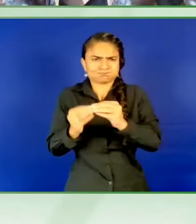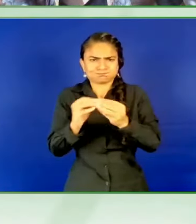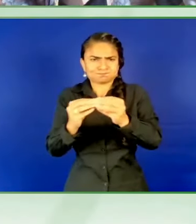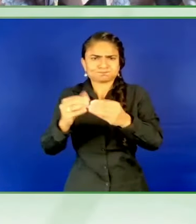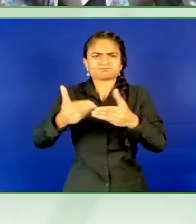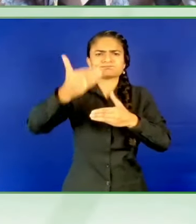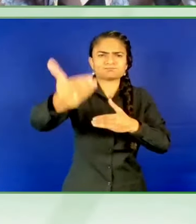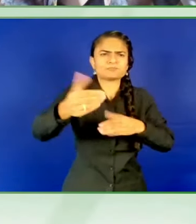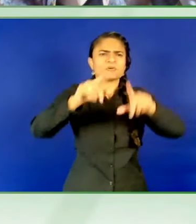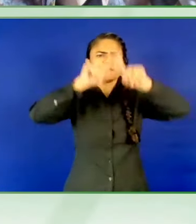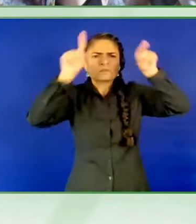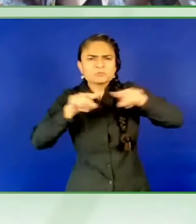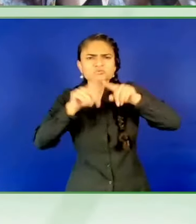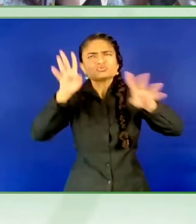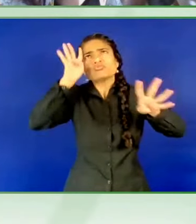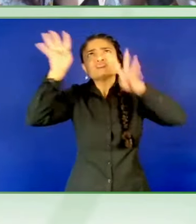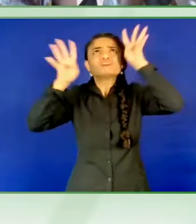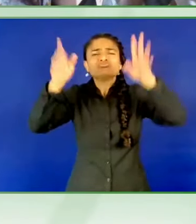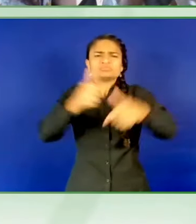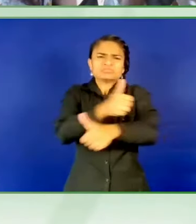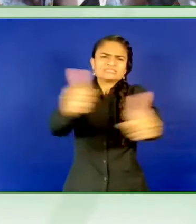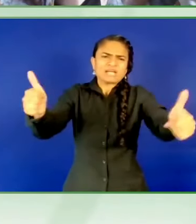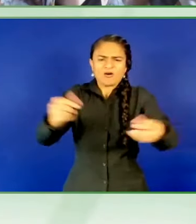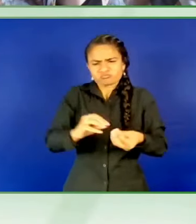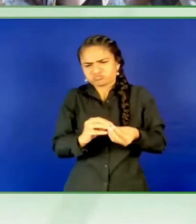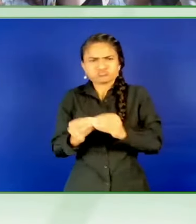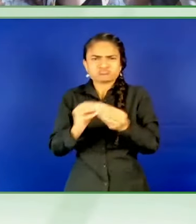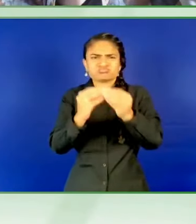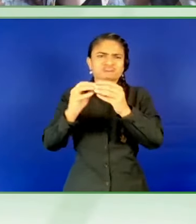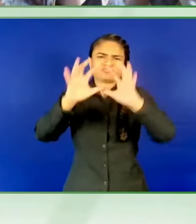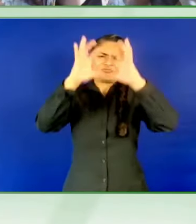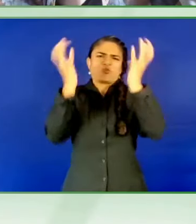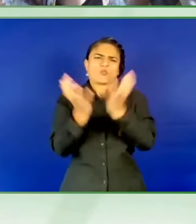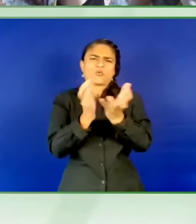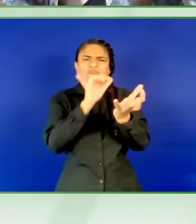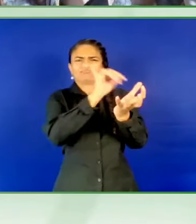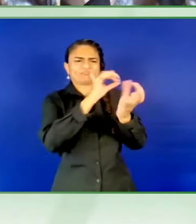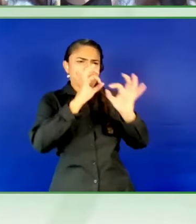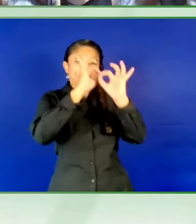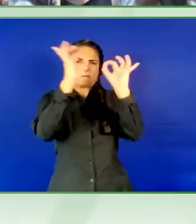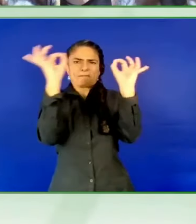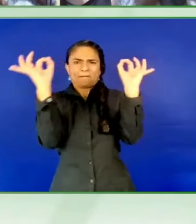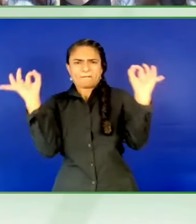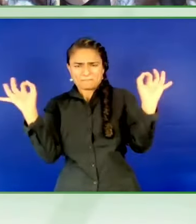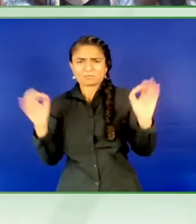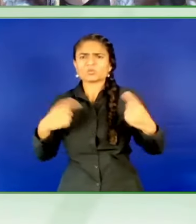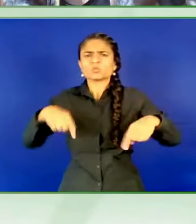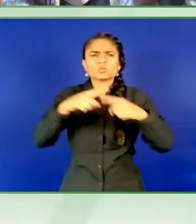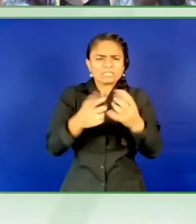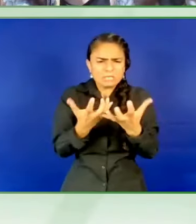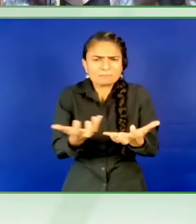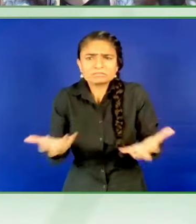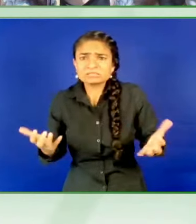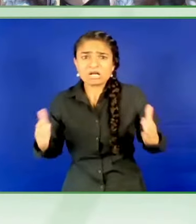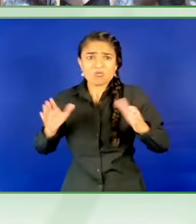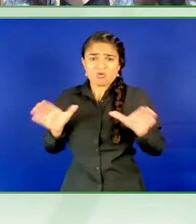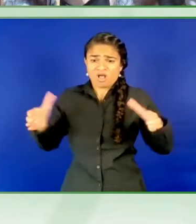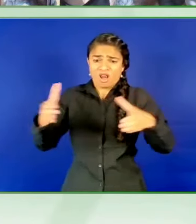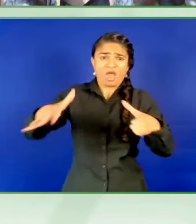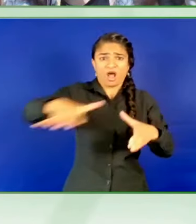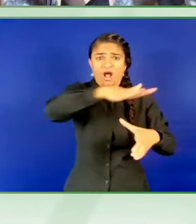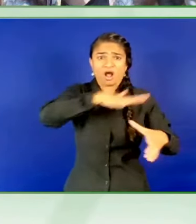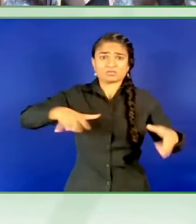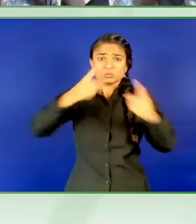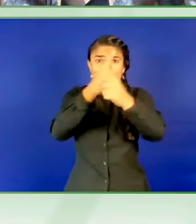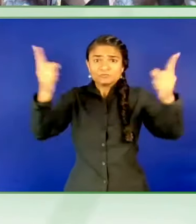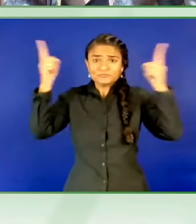pedagogy, so they can replicate and adapt in their classes. In the next slide, I'm